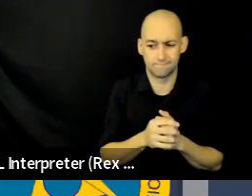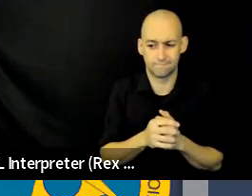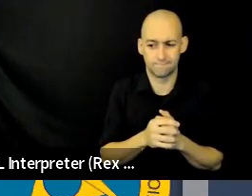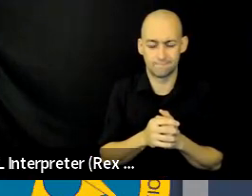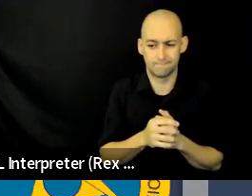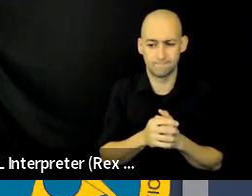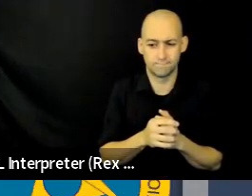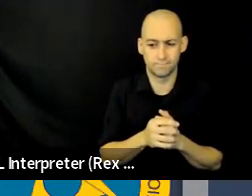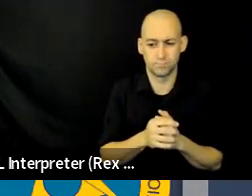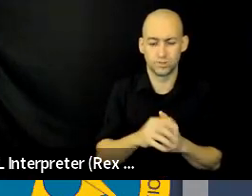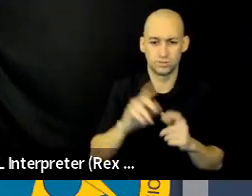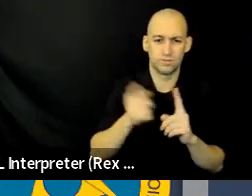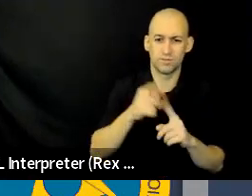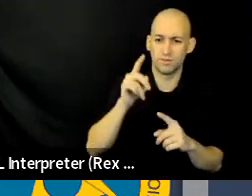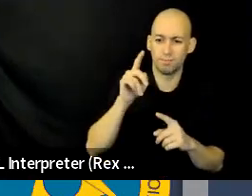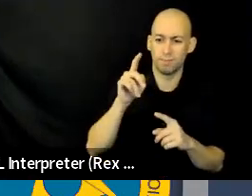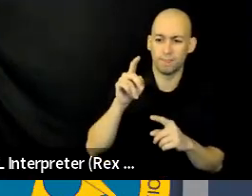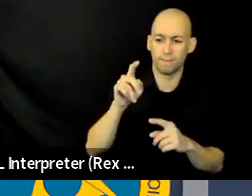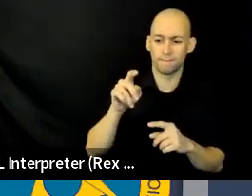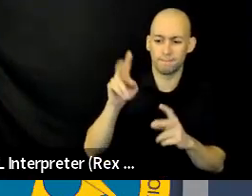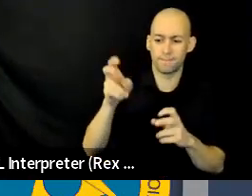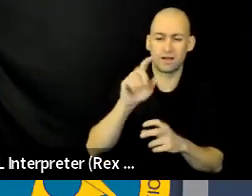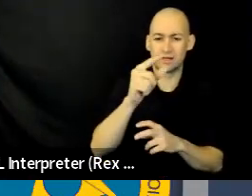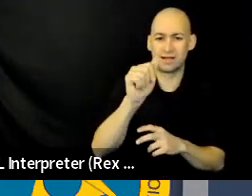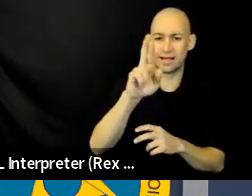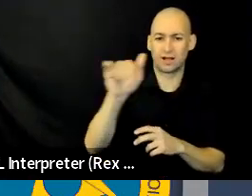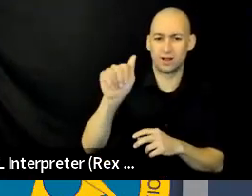I would like to first call on Gary Abadi.